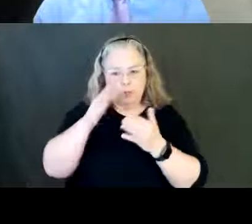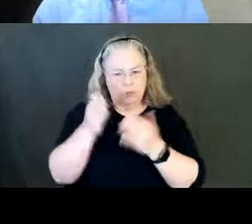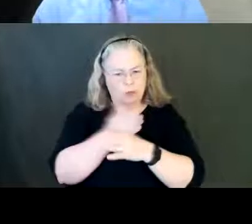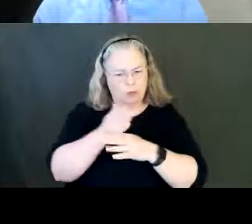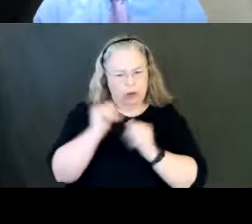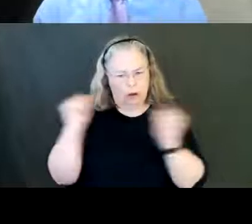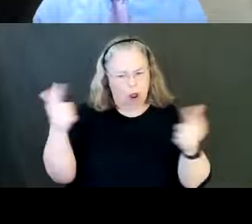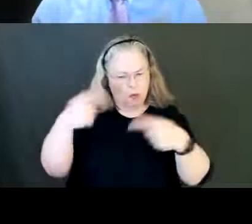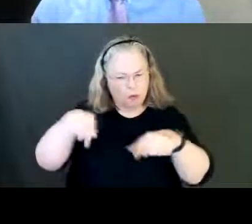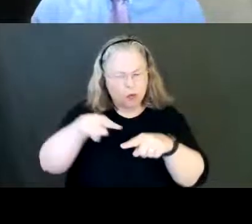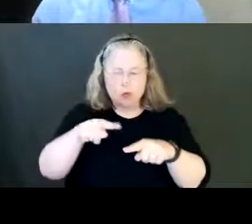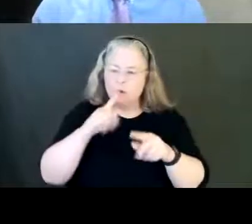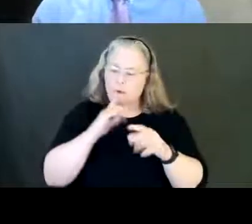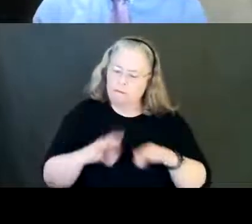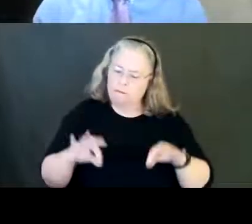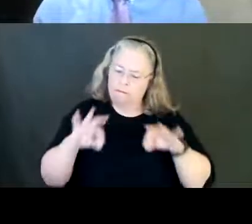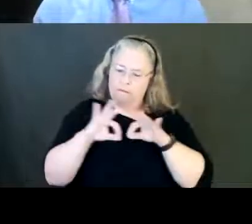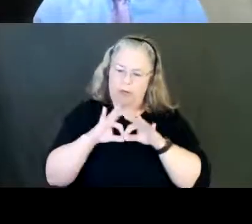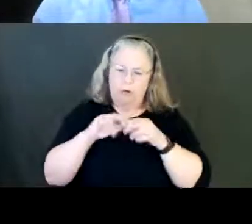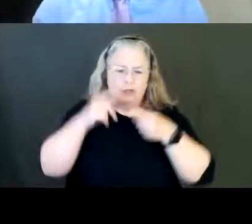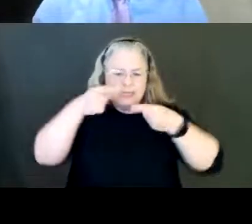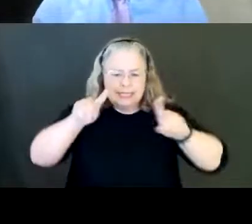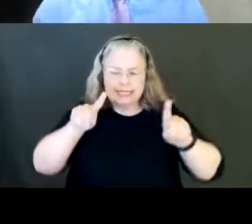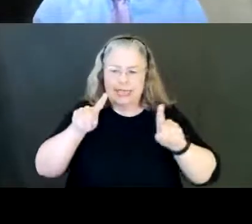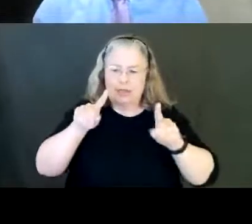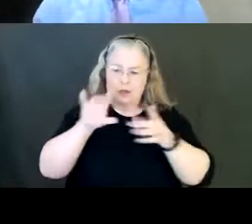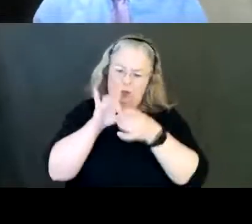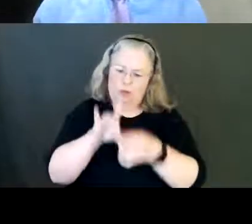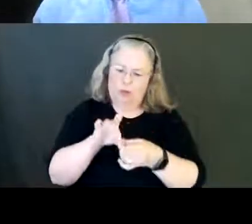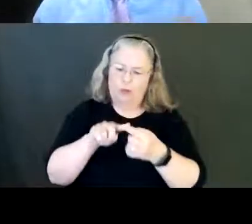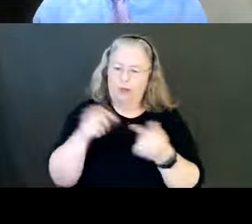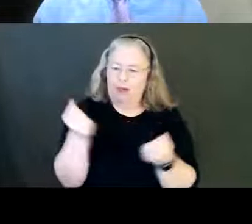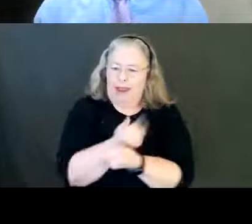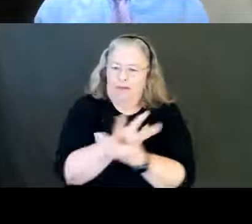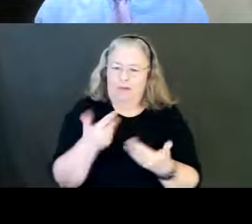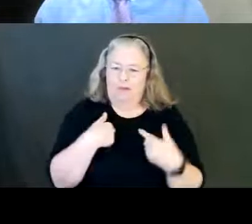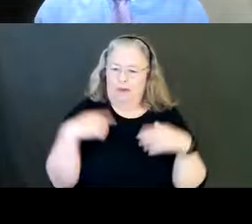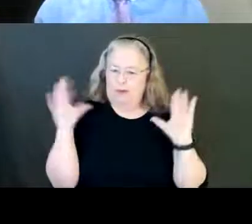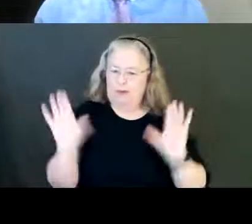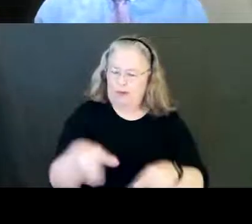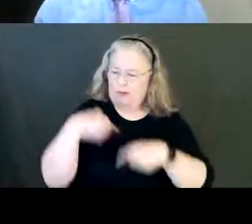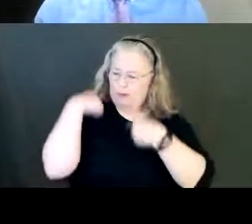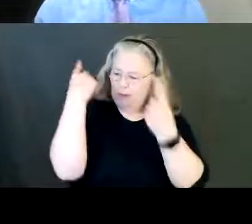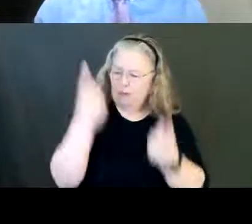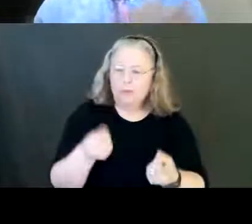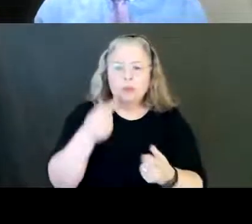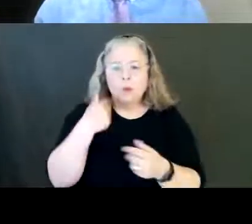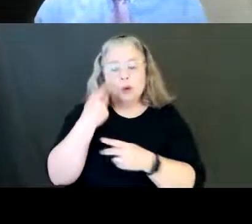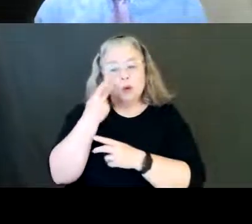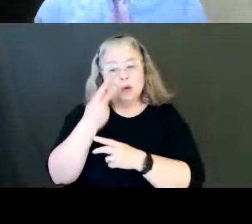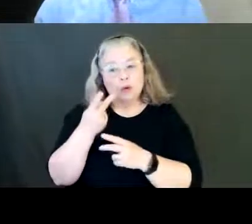to the success of everything that we do. And so we're looking forward to all of the